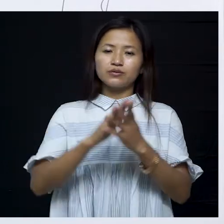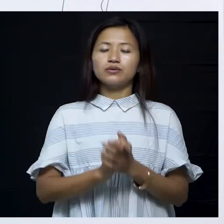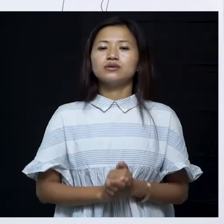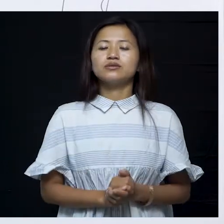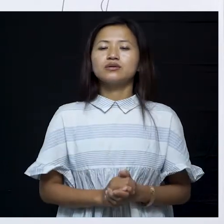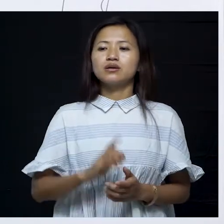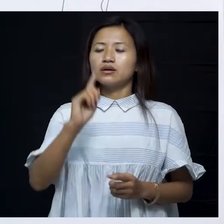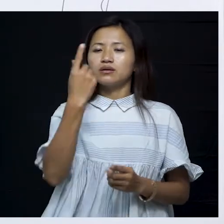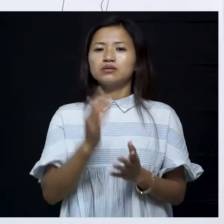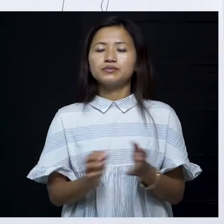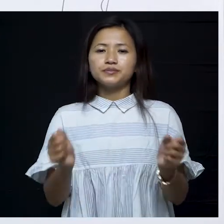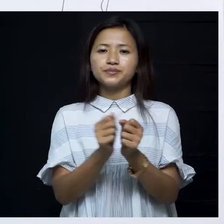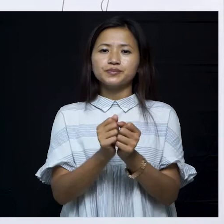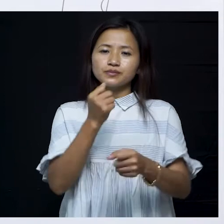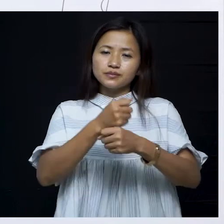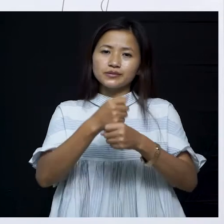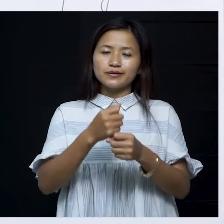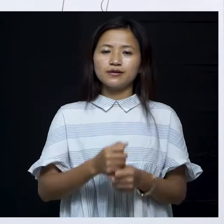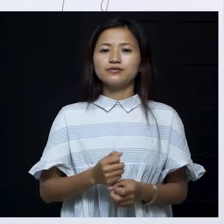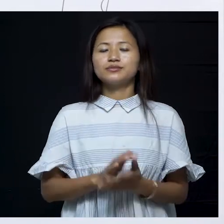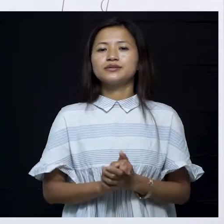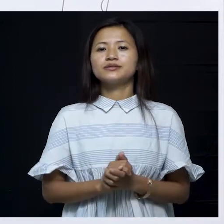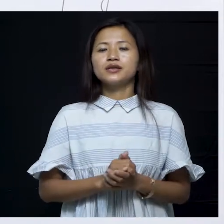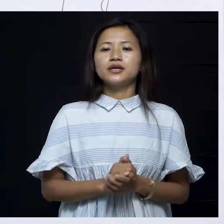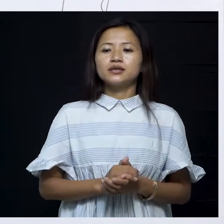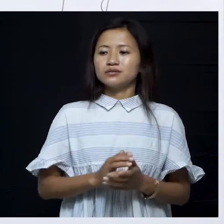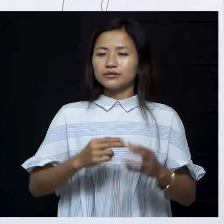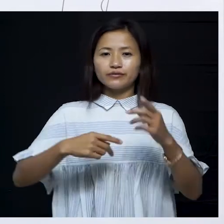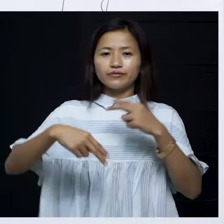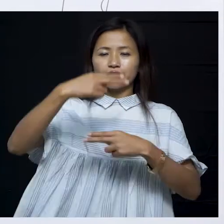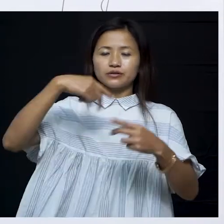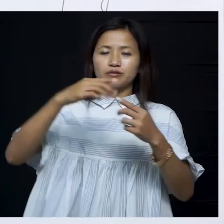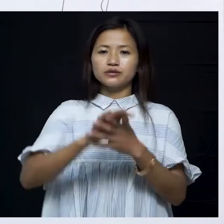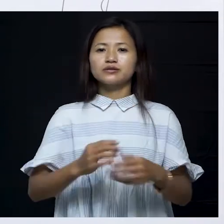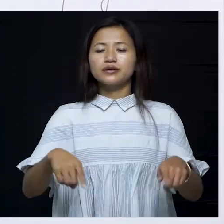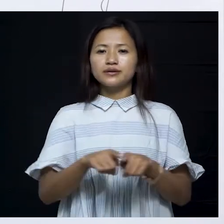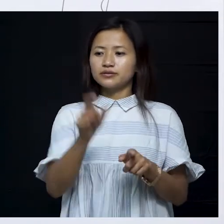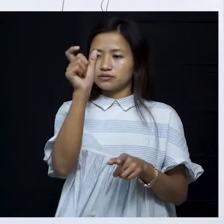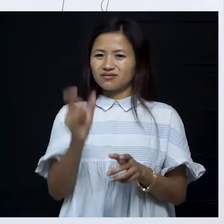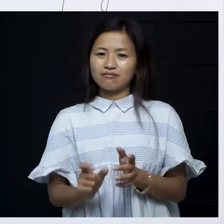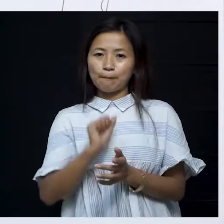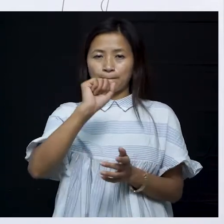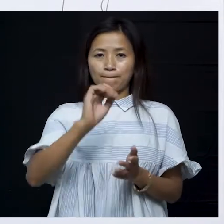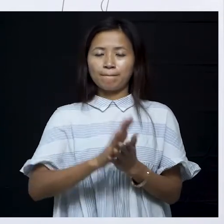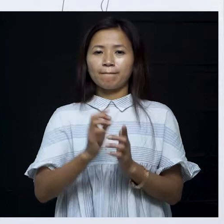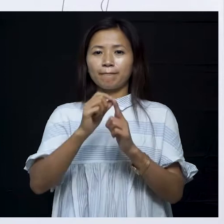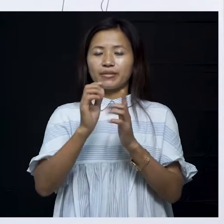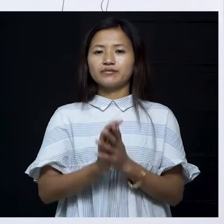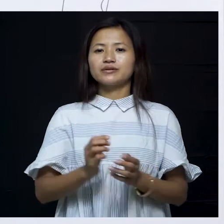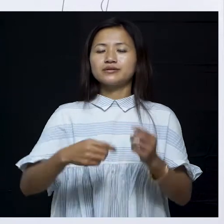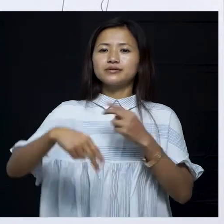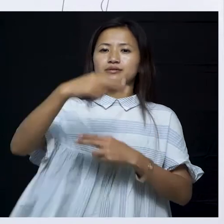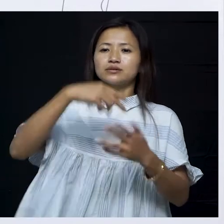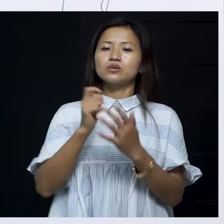that along with the government industries and factories, they will also link with the private factories and industries, and together